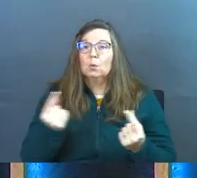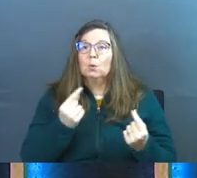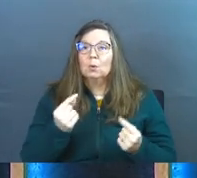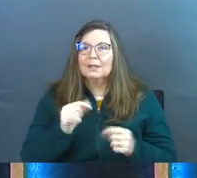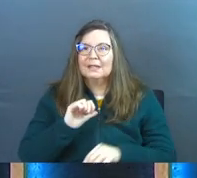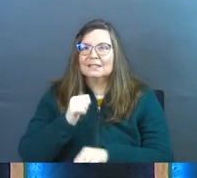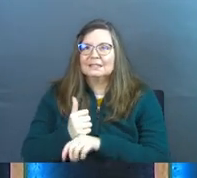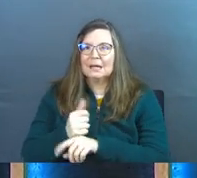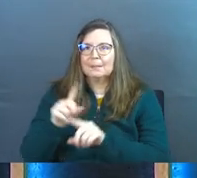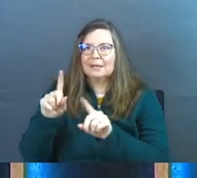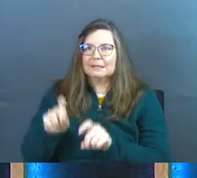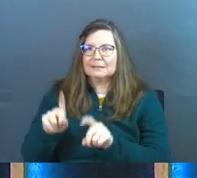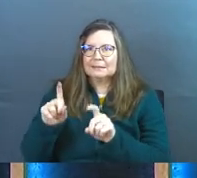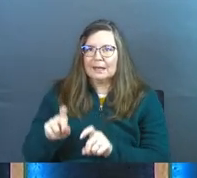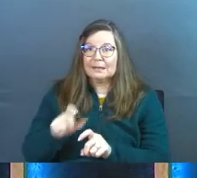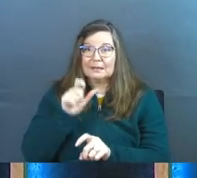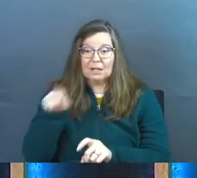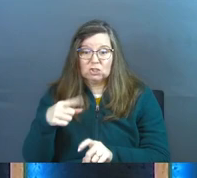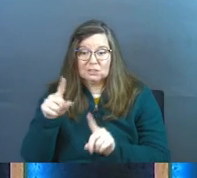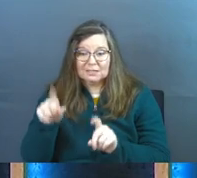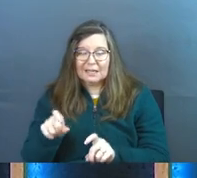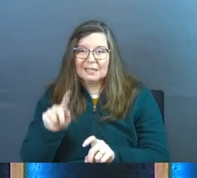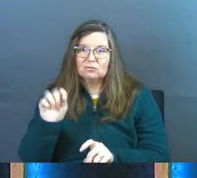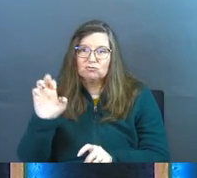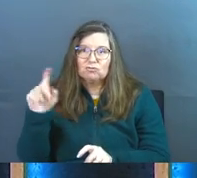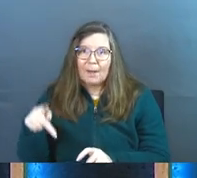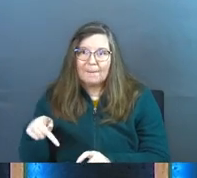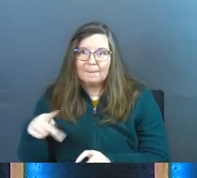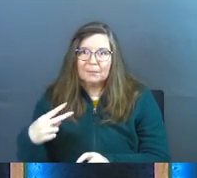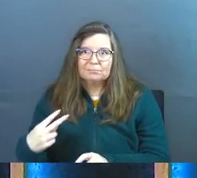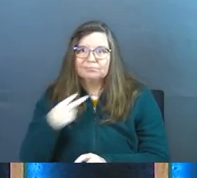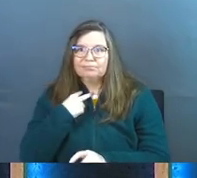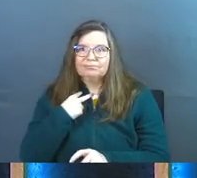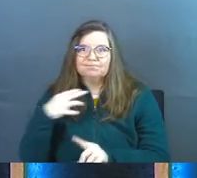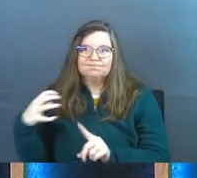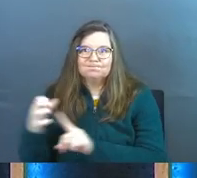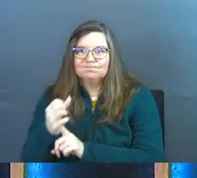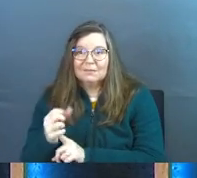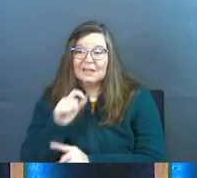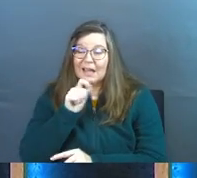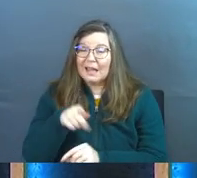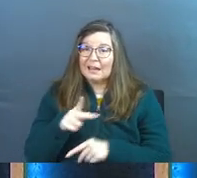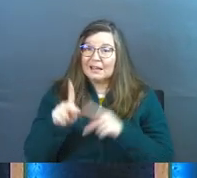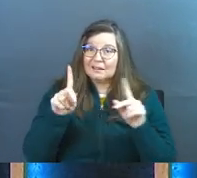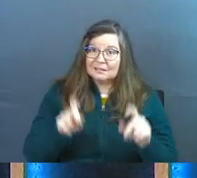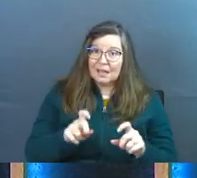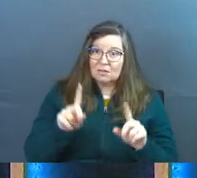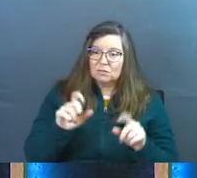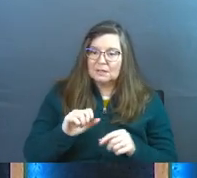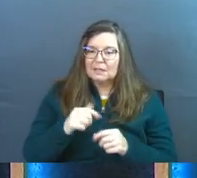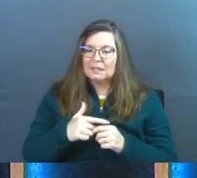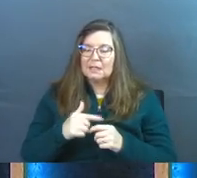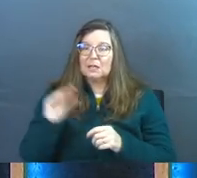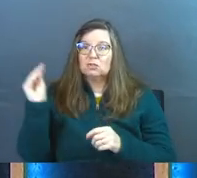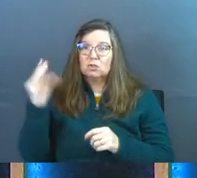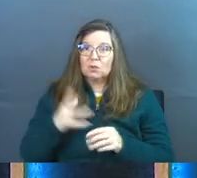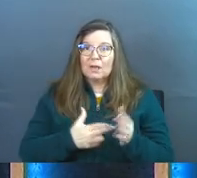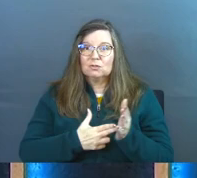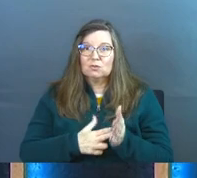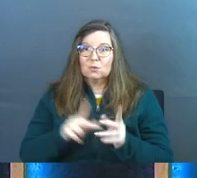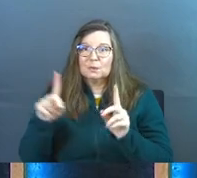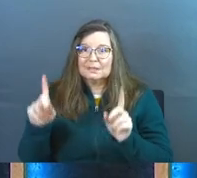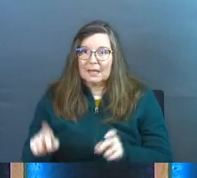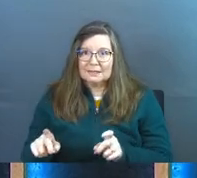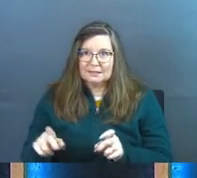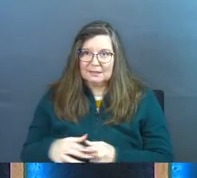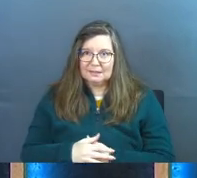doing is they're setting up a test. And it's not just a test, it's a trap. And it's not just any kind of test or trap, it's a grace truth